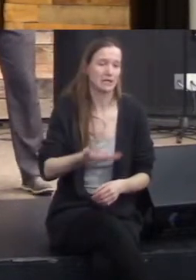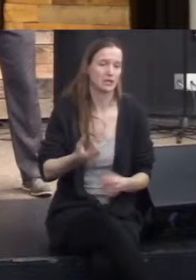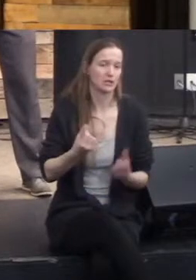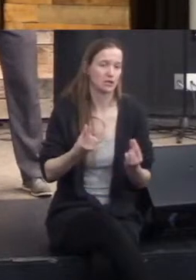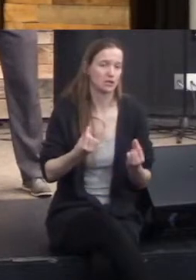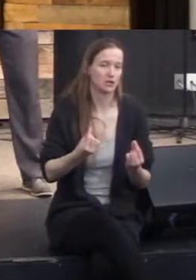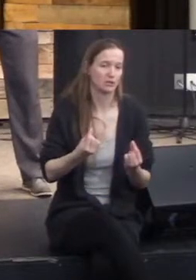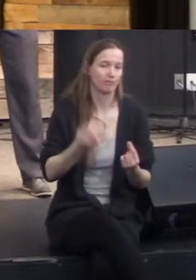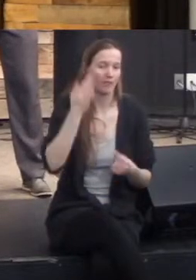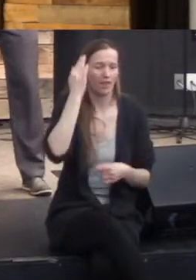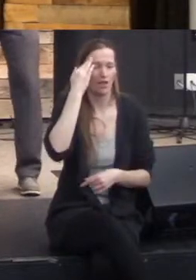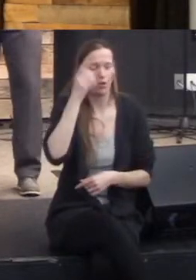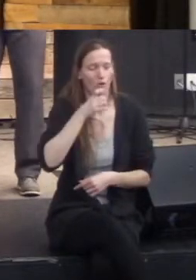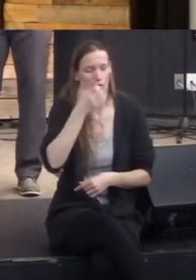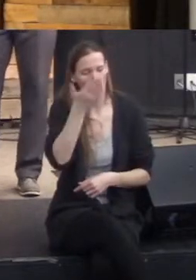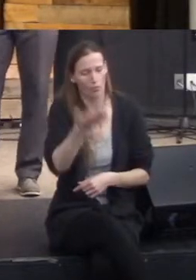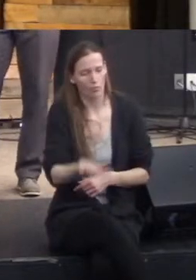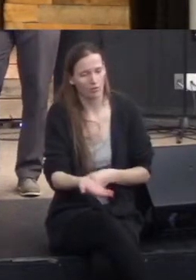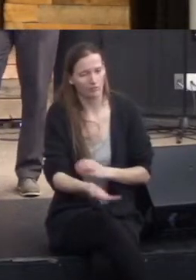I know who you are.